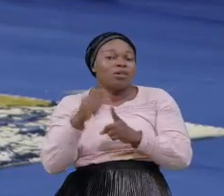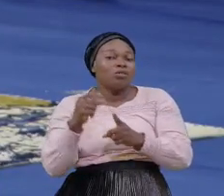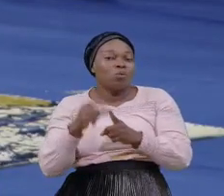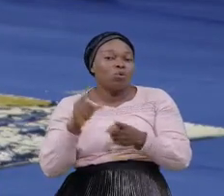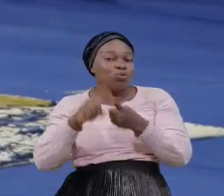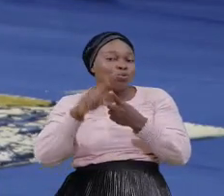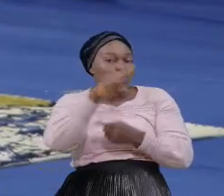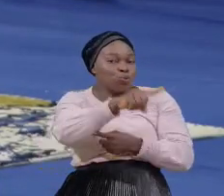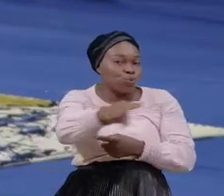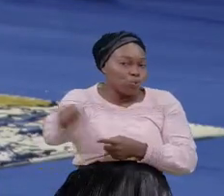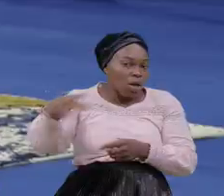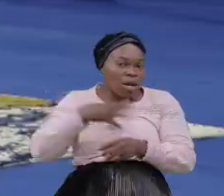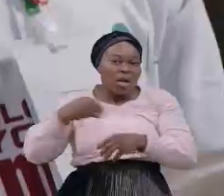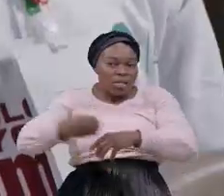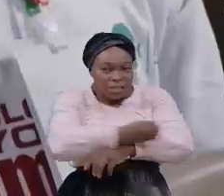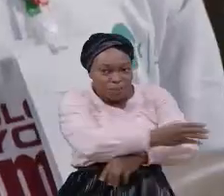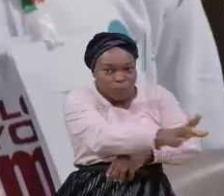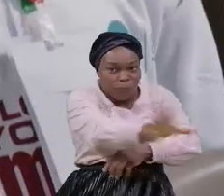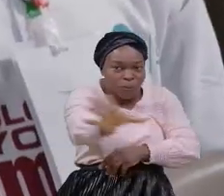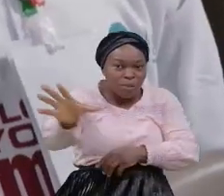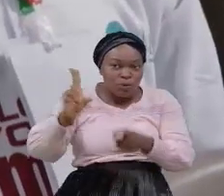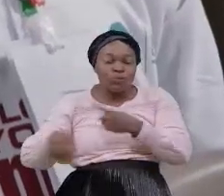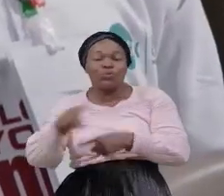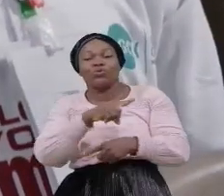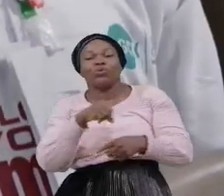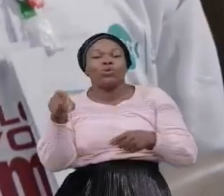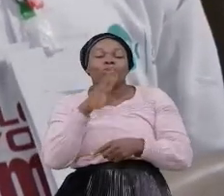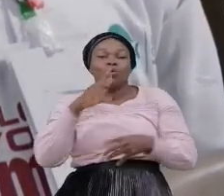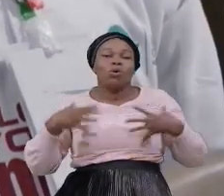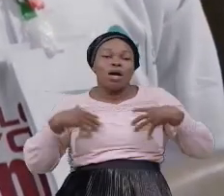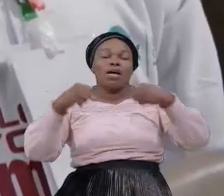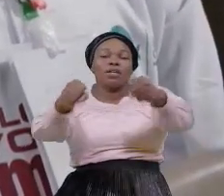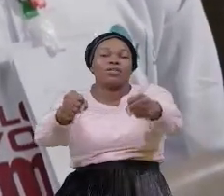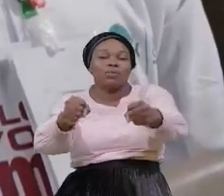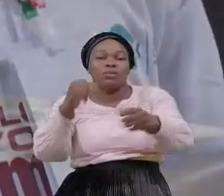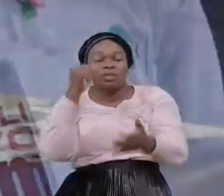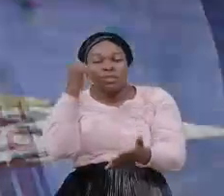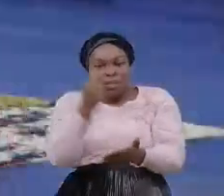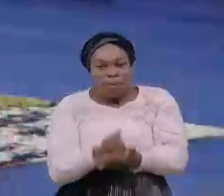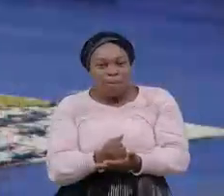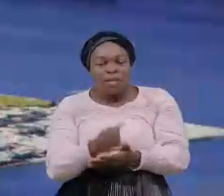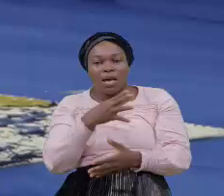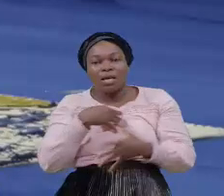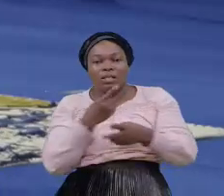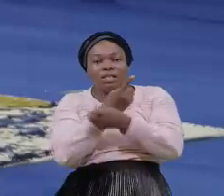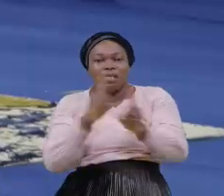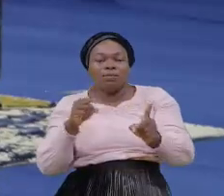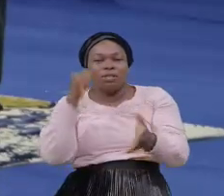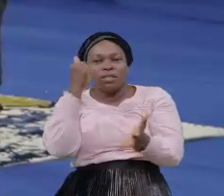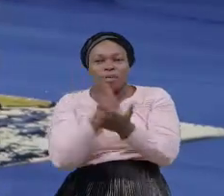you, and you are healed. And you are delivered. Look at verse 13. Verse